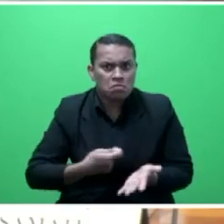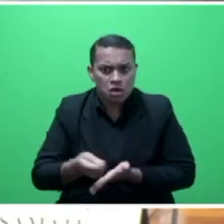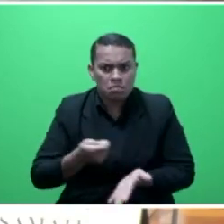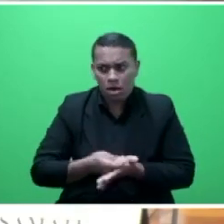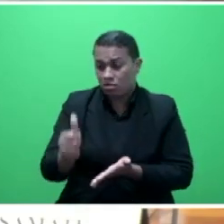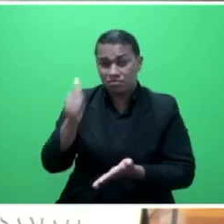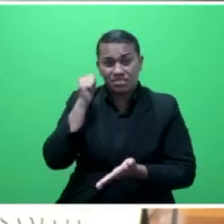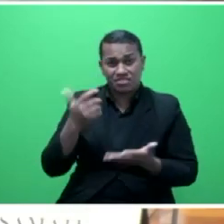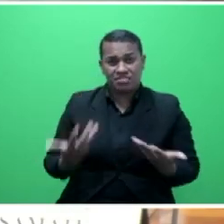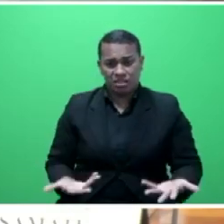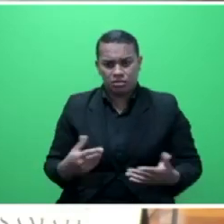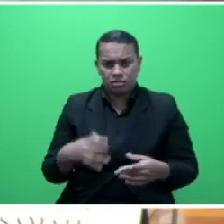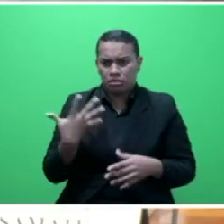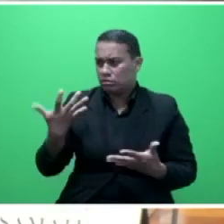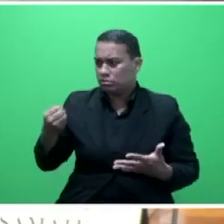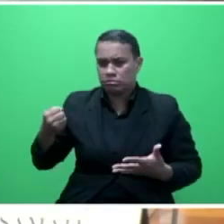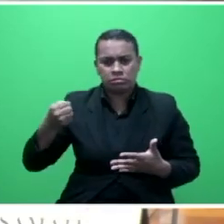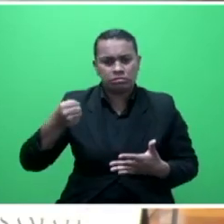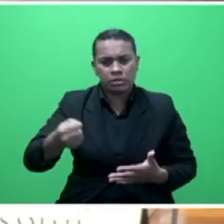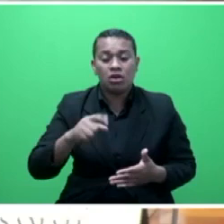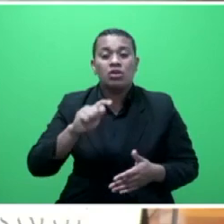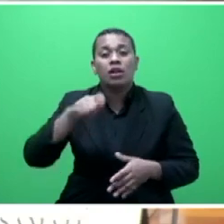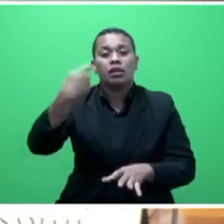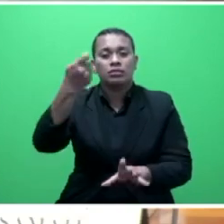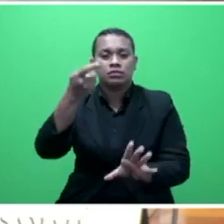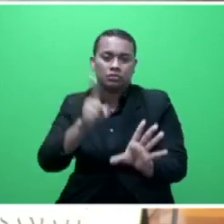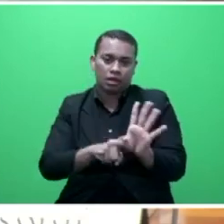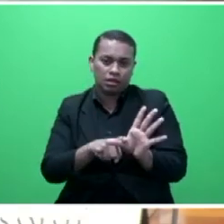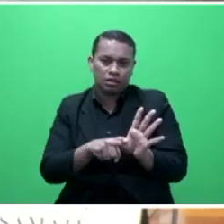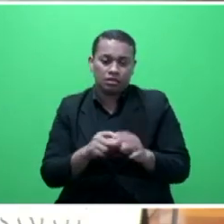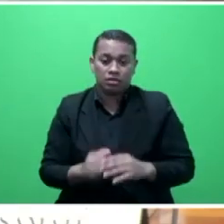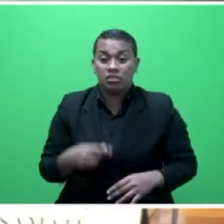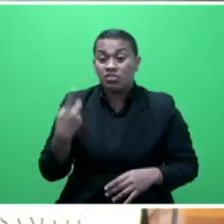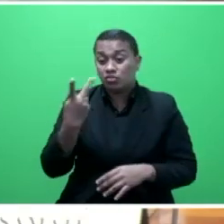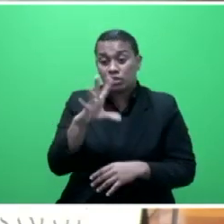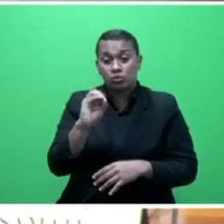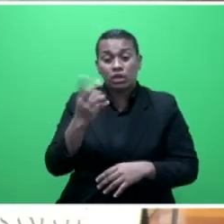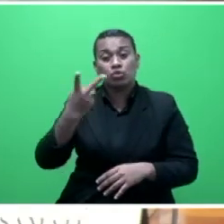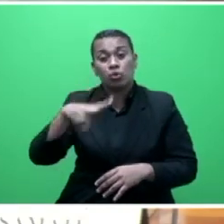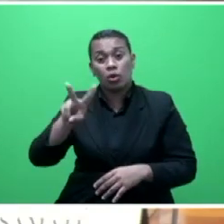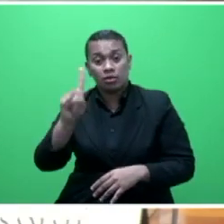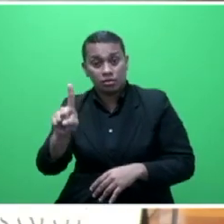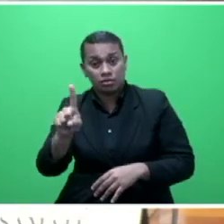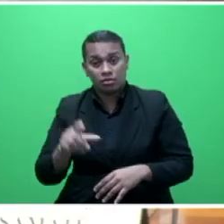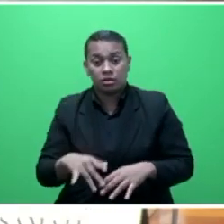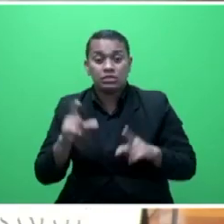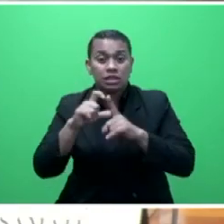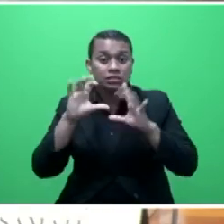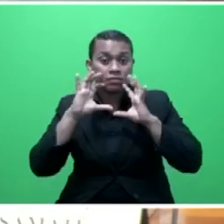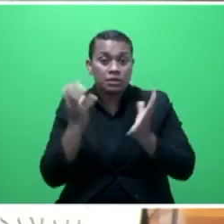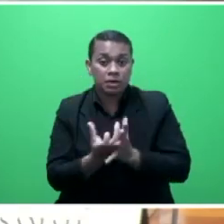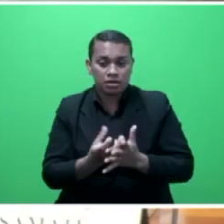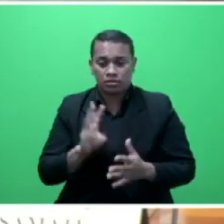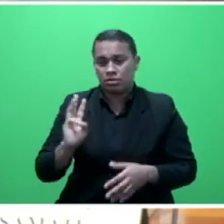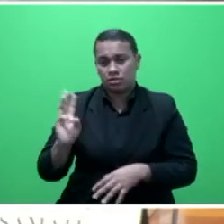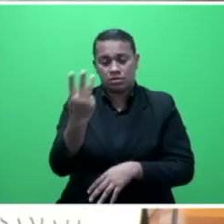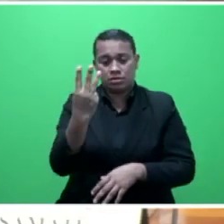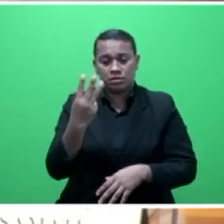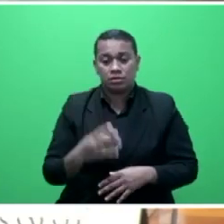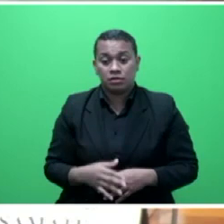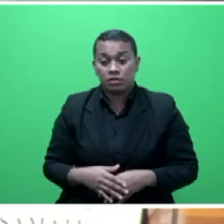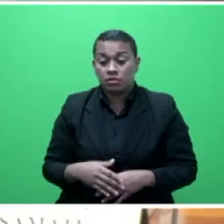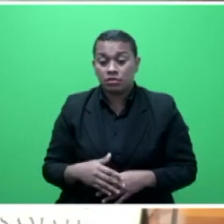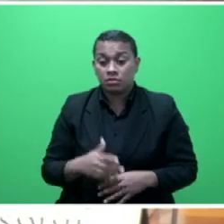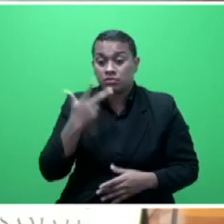now be suspended another year until 31 December 2021. We are cutting $8 million in spending